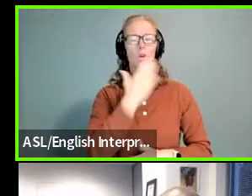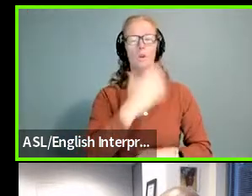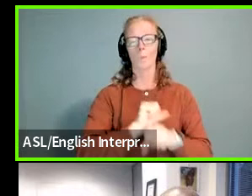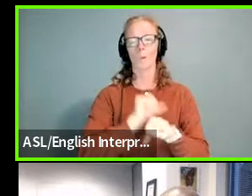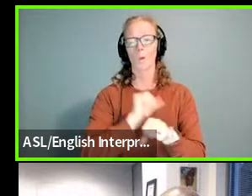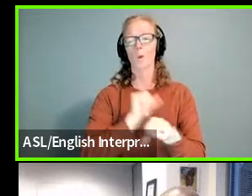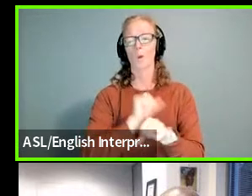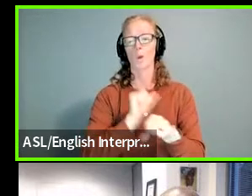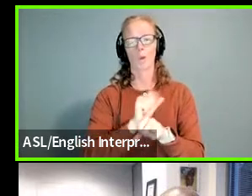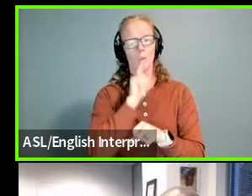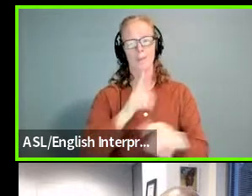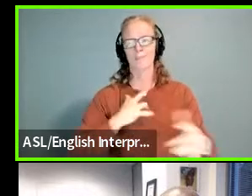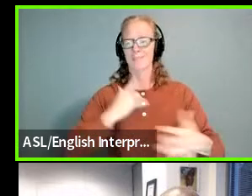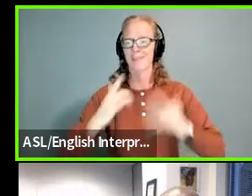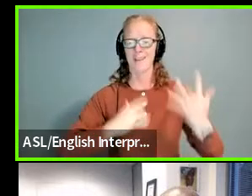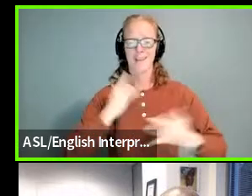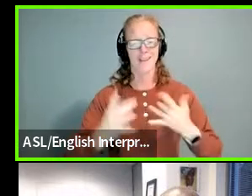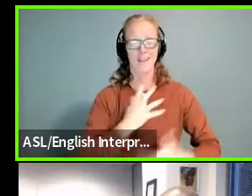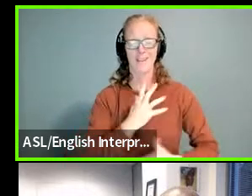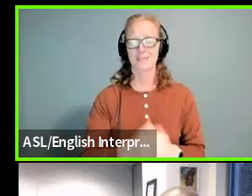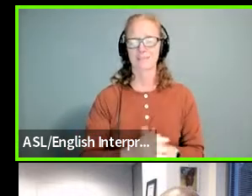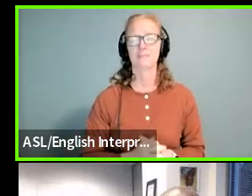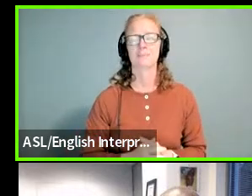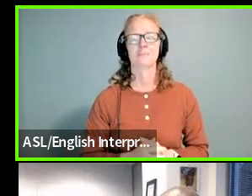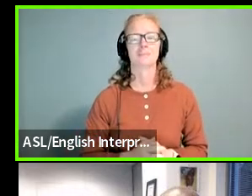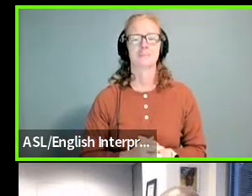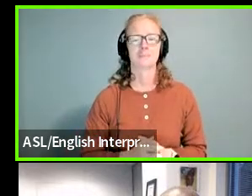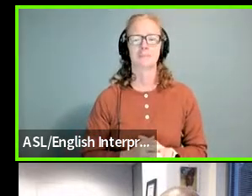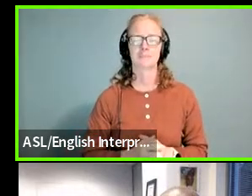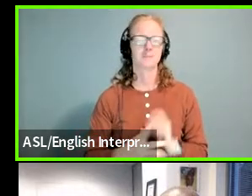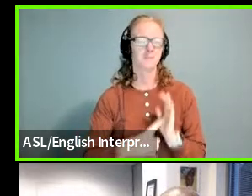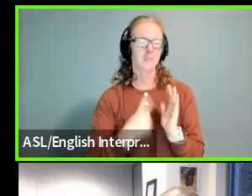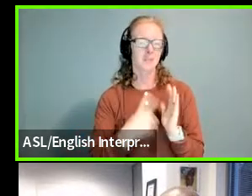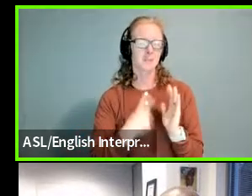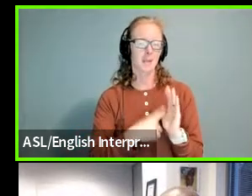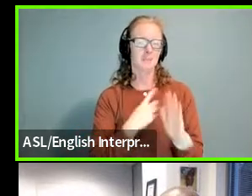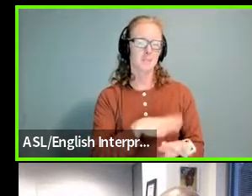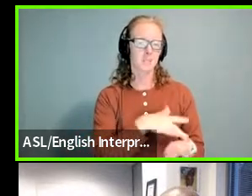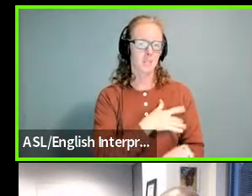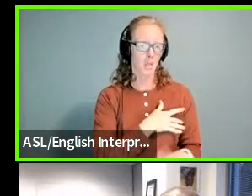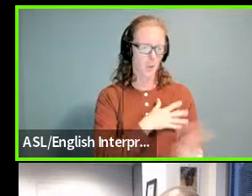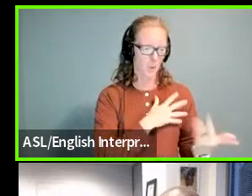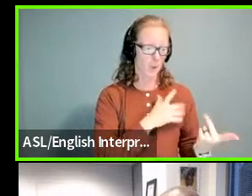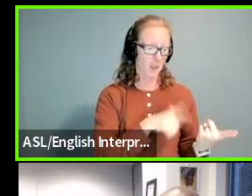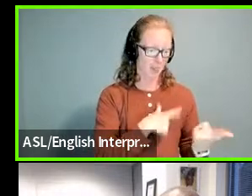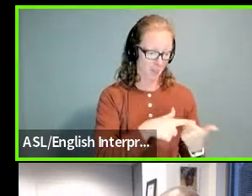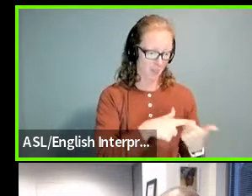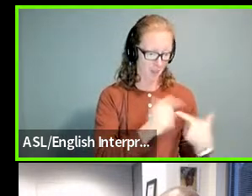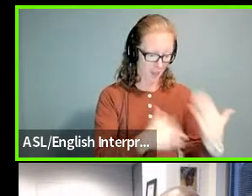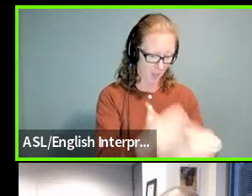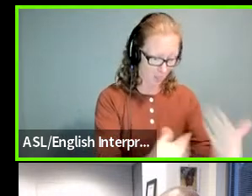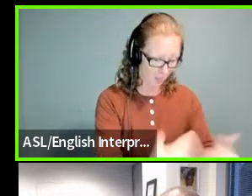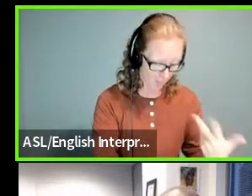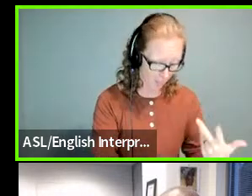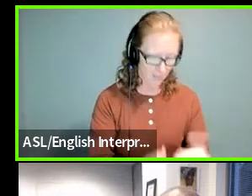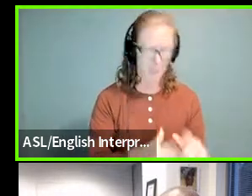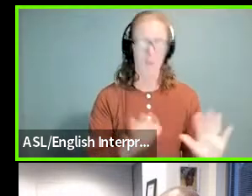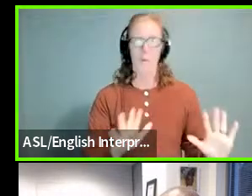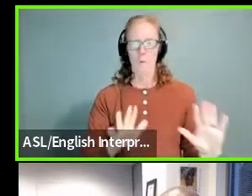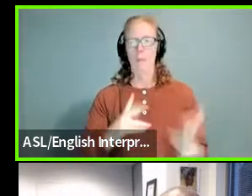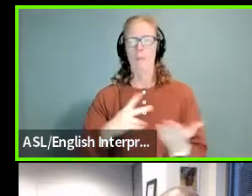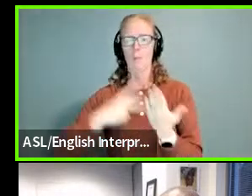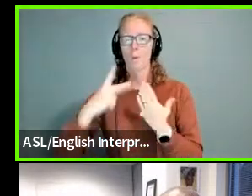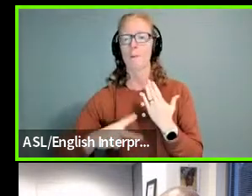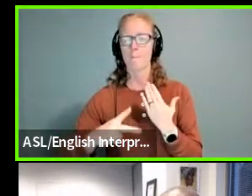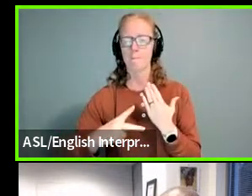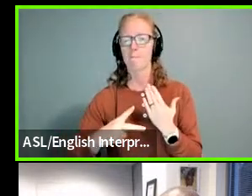we've all been excited to do. So sometimes you go slow to go fast. In this case, the program